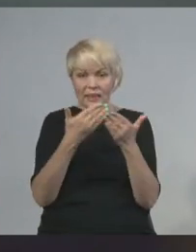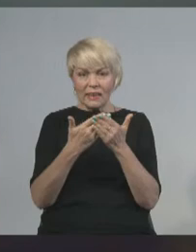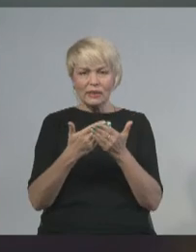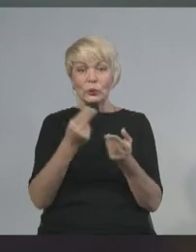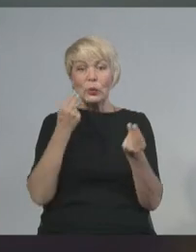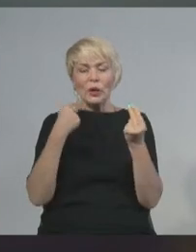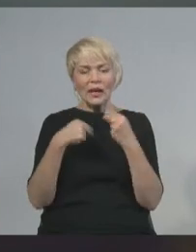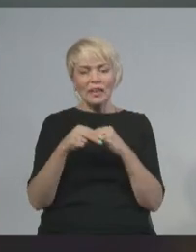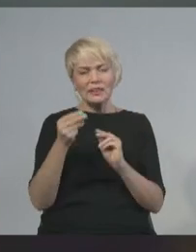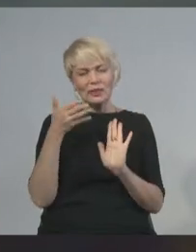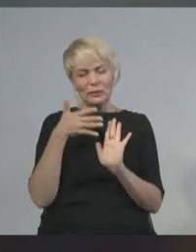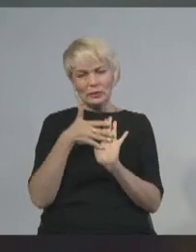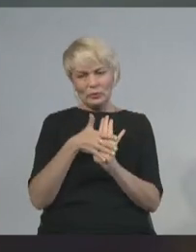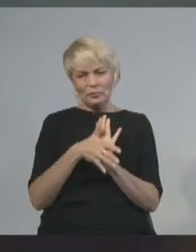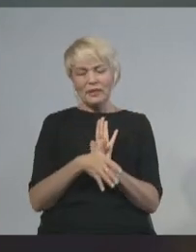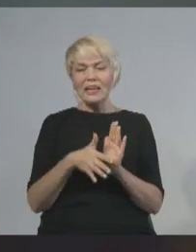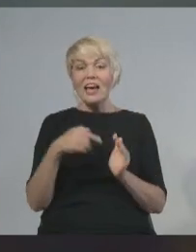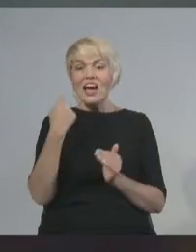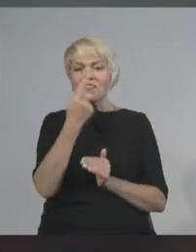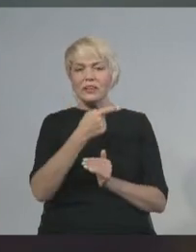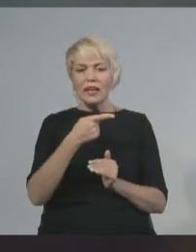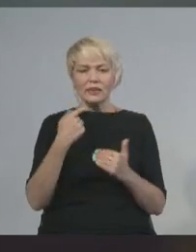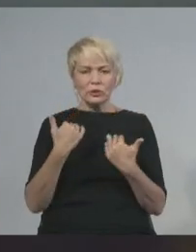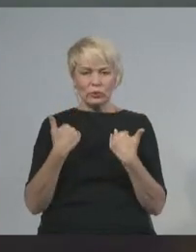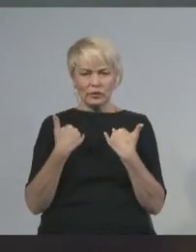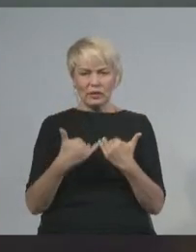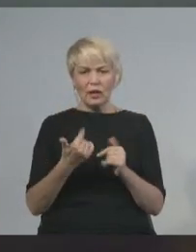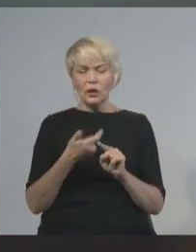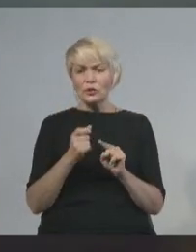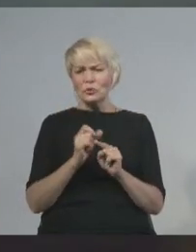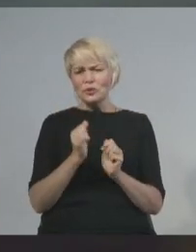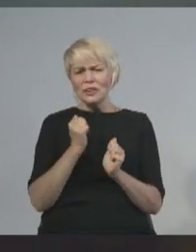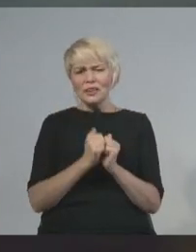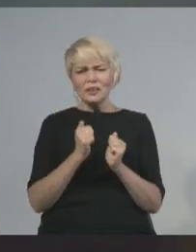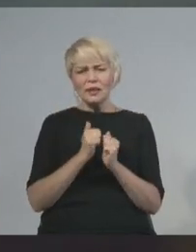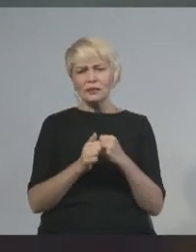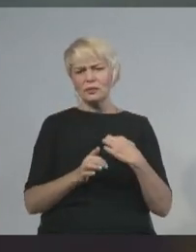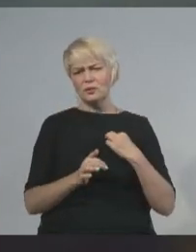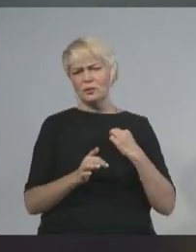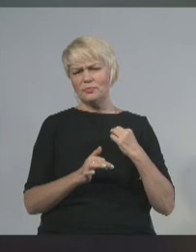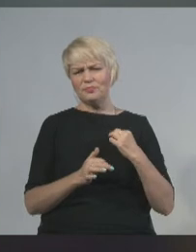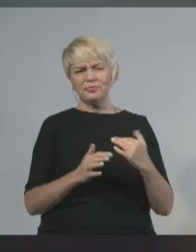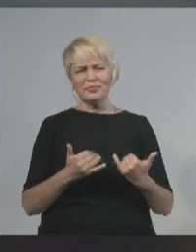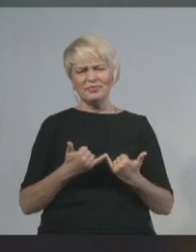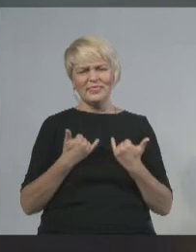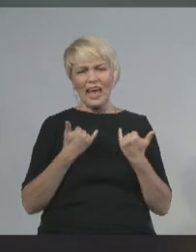more closely and to have a better understanding of the audience they often